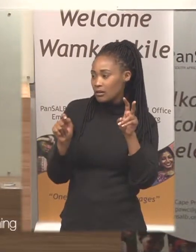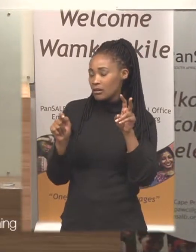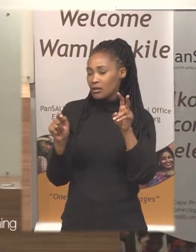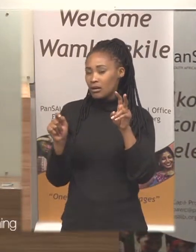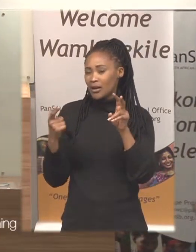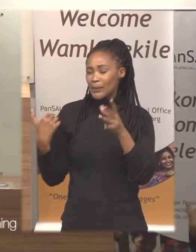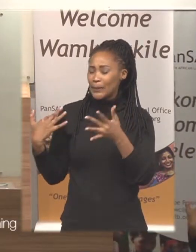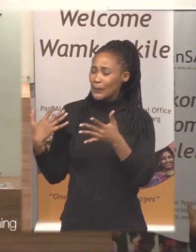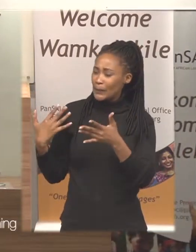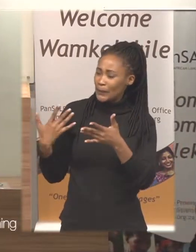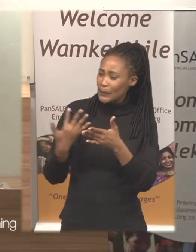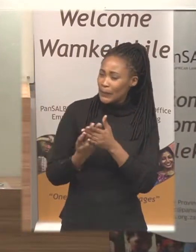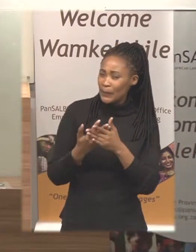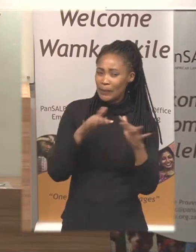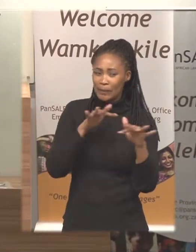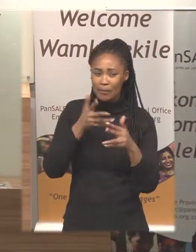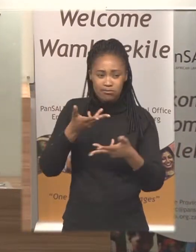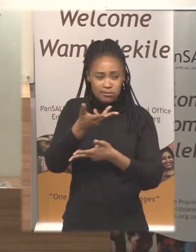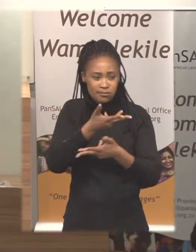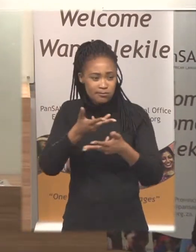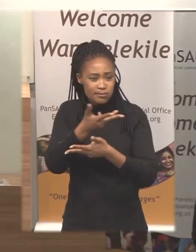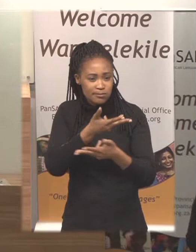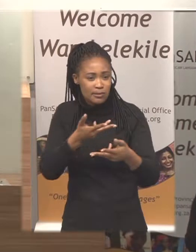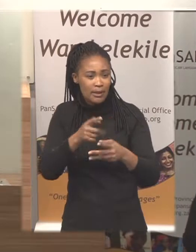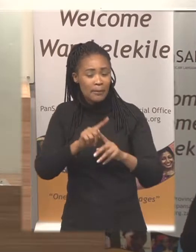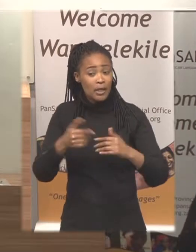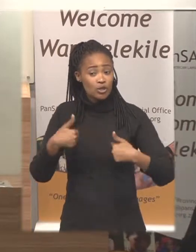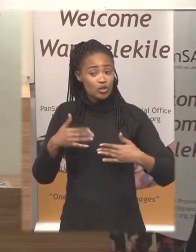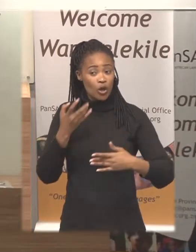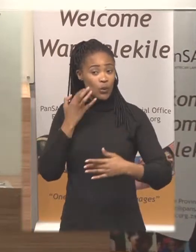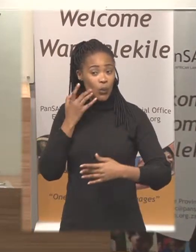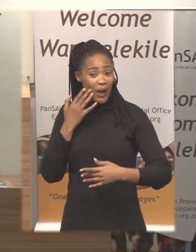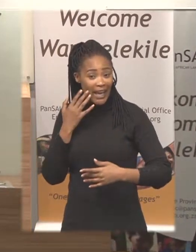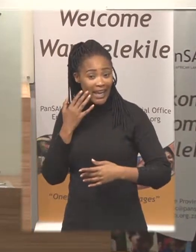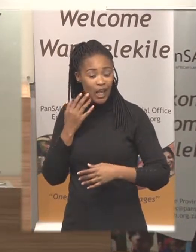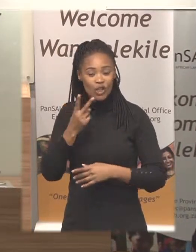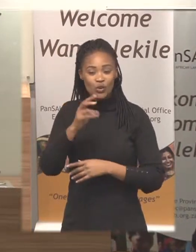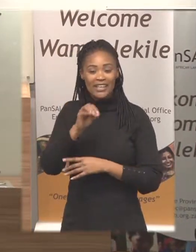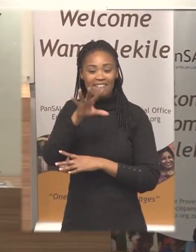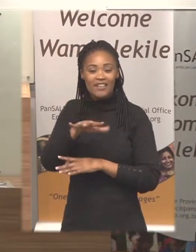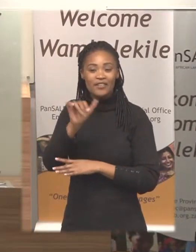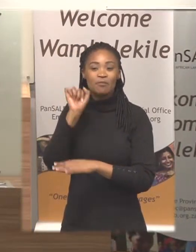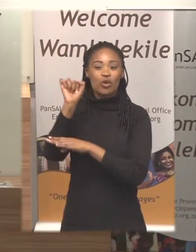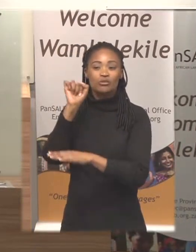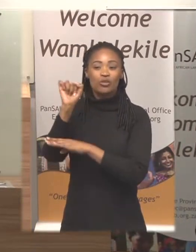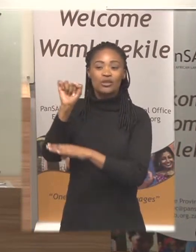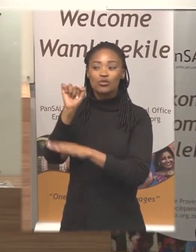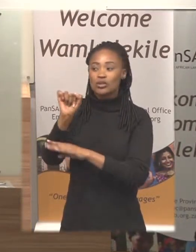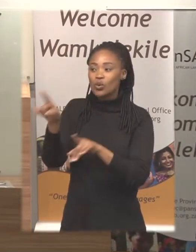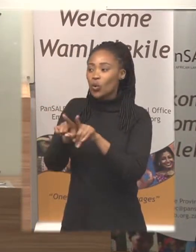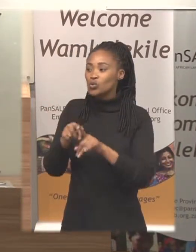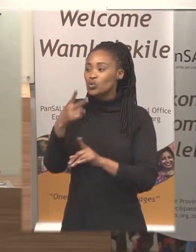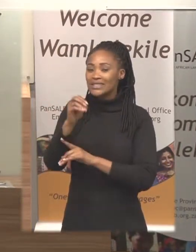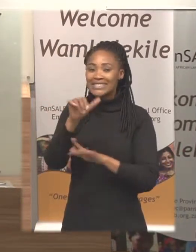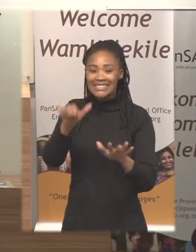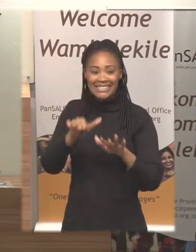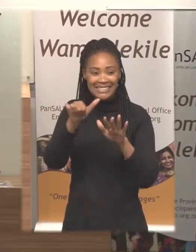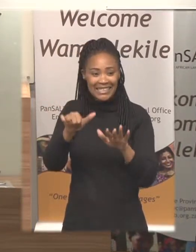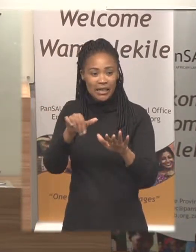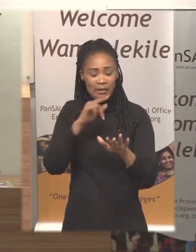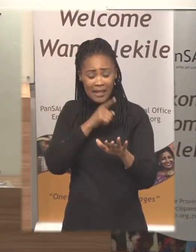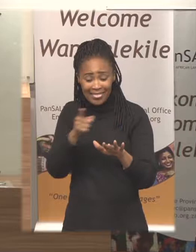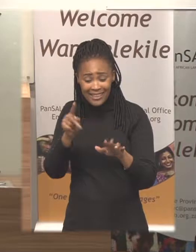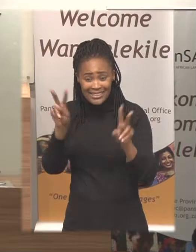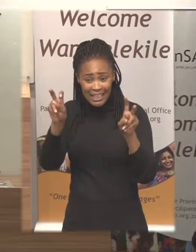some time, and certainly since the student protests of 2015 and 2016 has been an issue that we can't